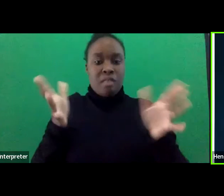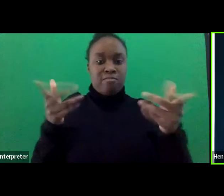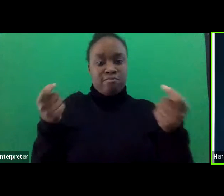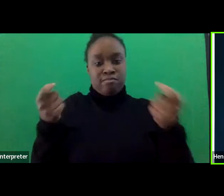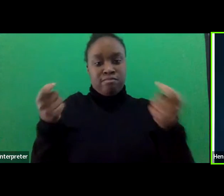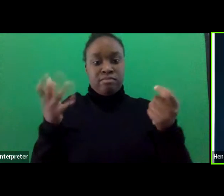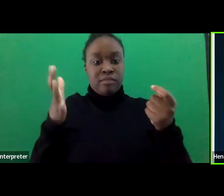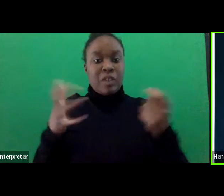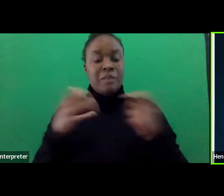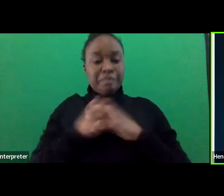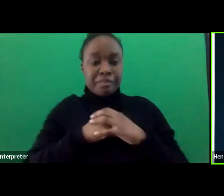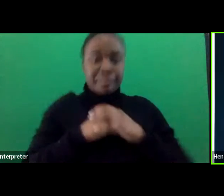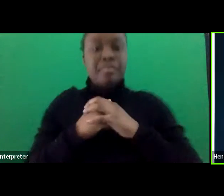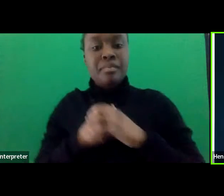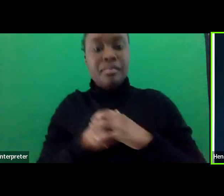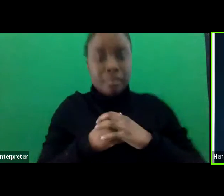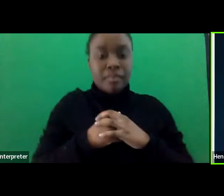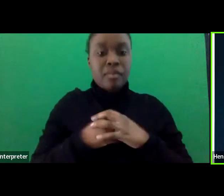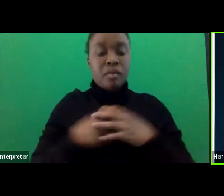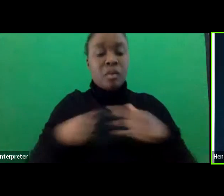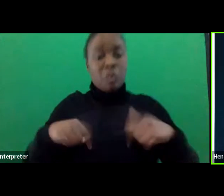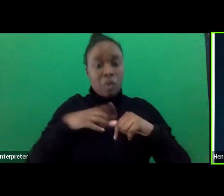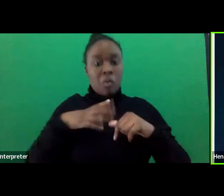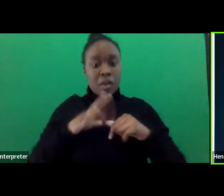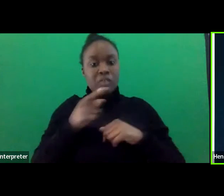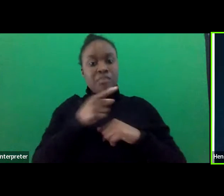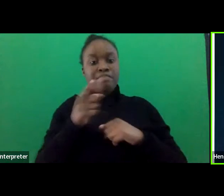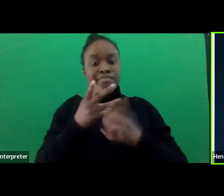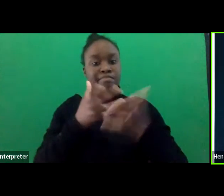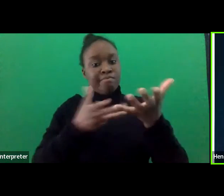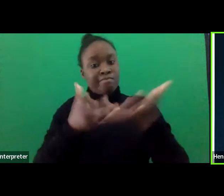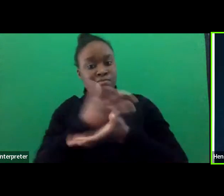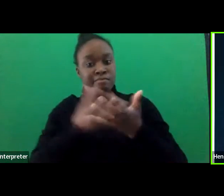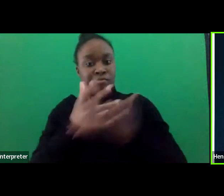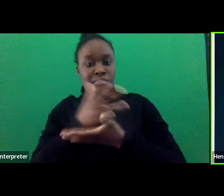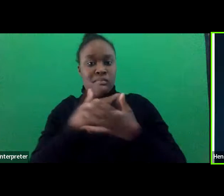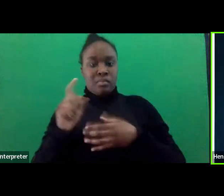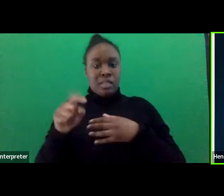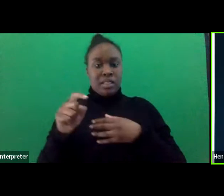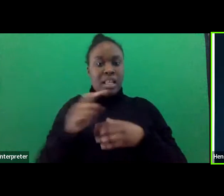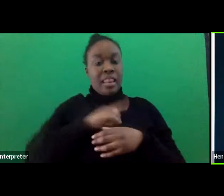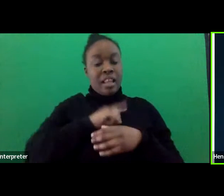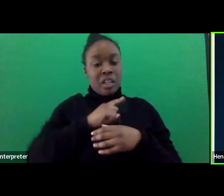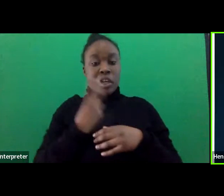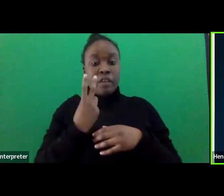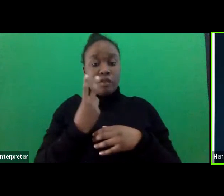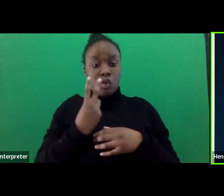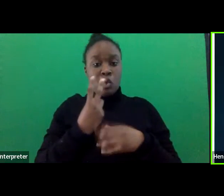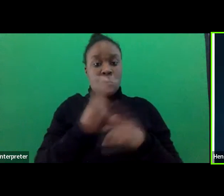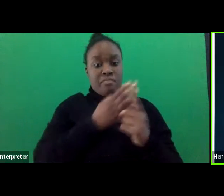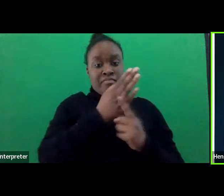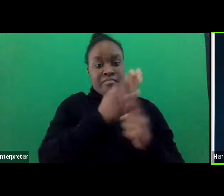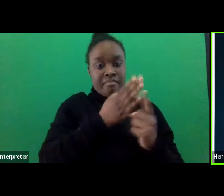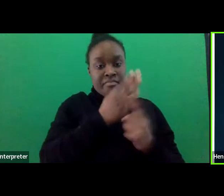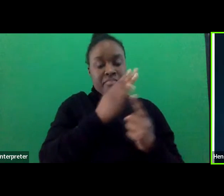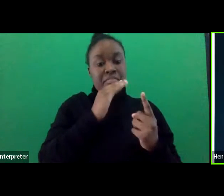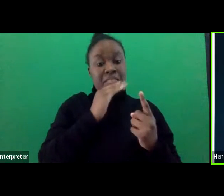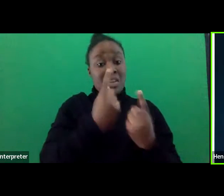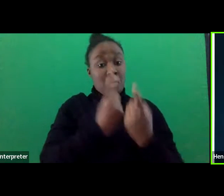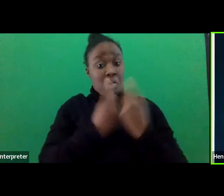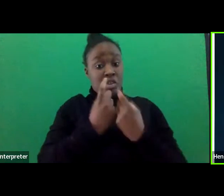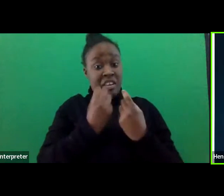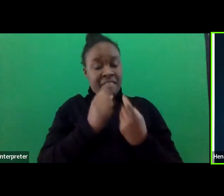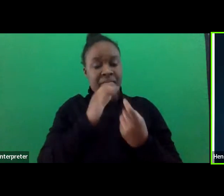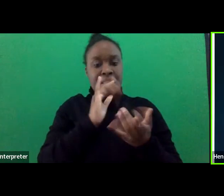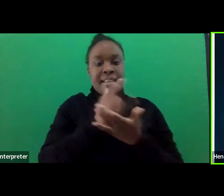We want to engage with you. And that's why we've created 2 platforms where you can send us questions relating to tonight's